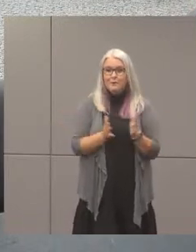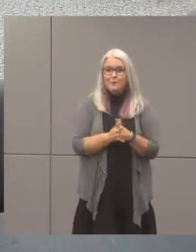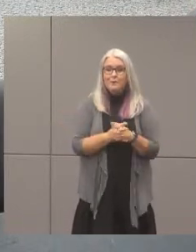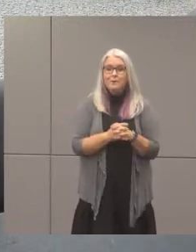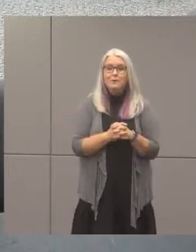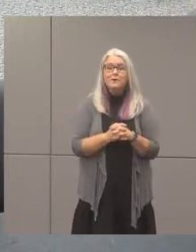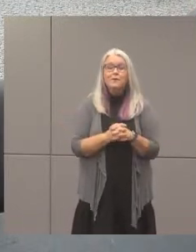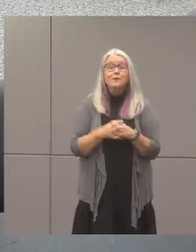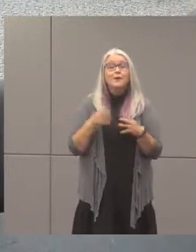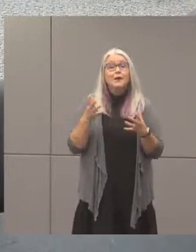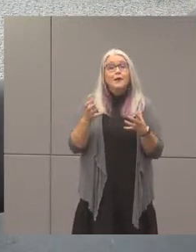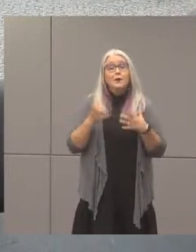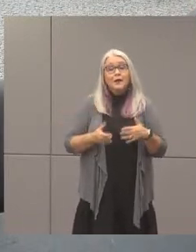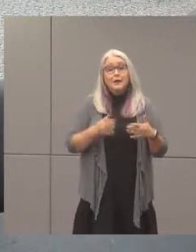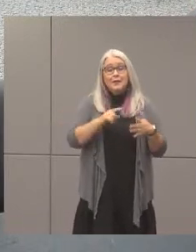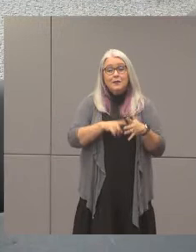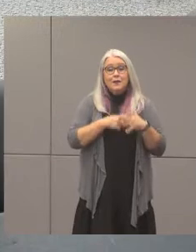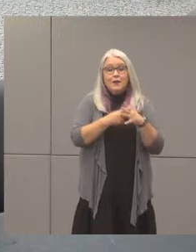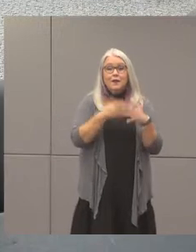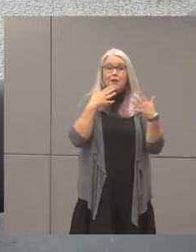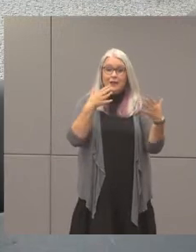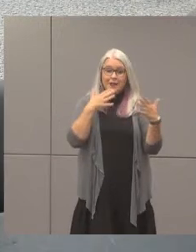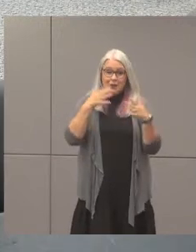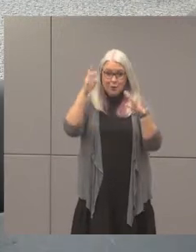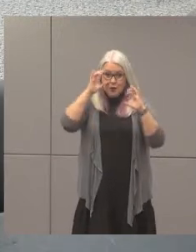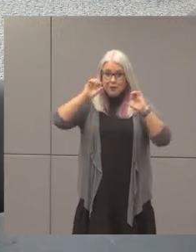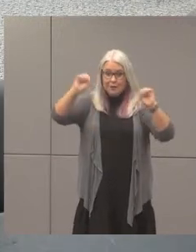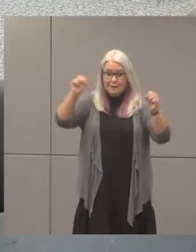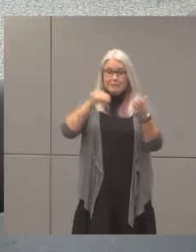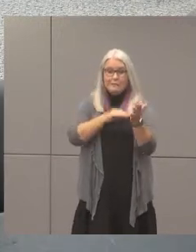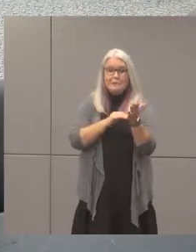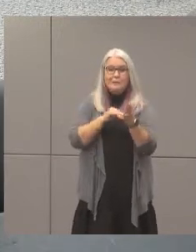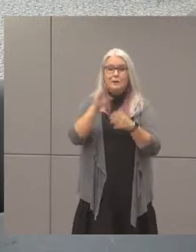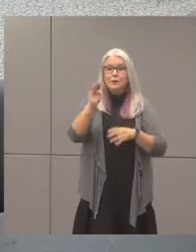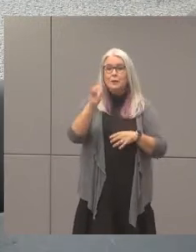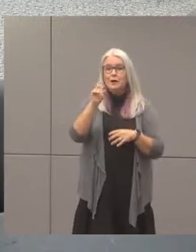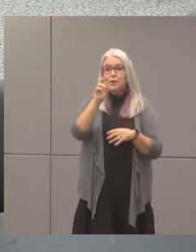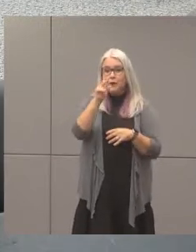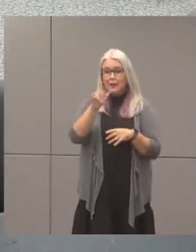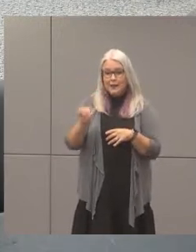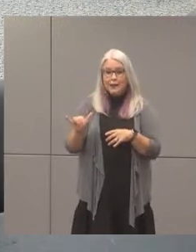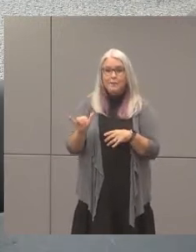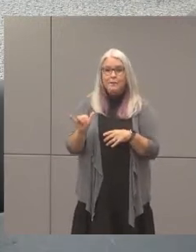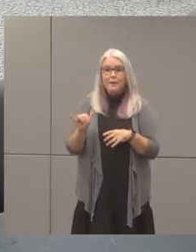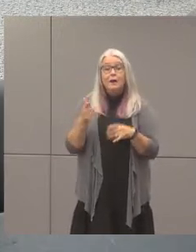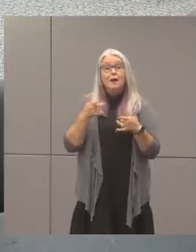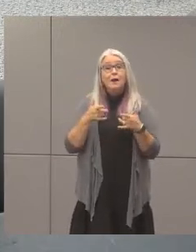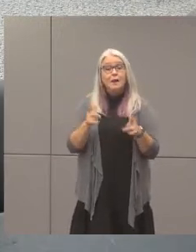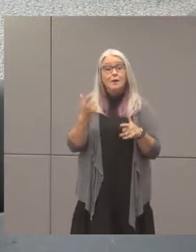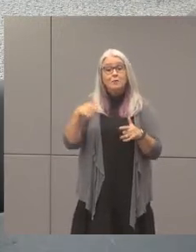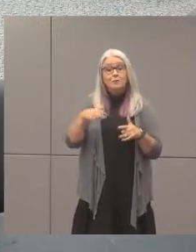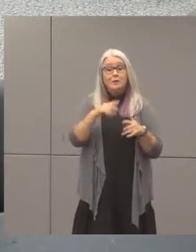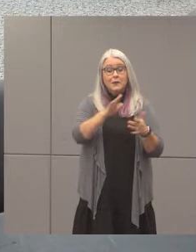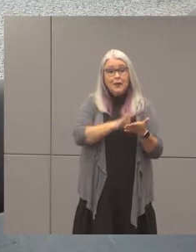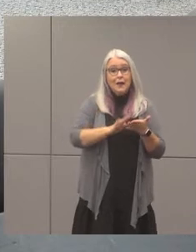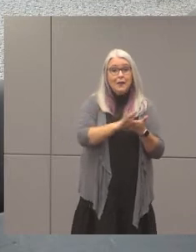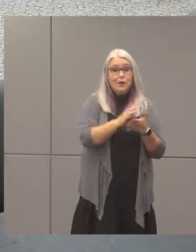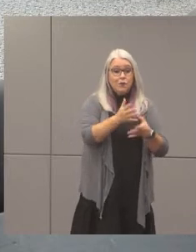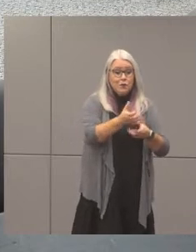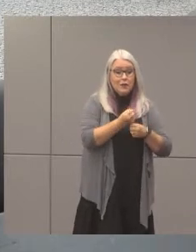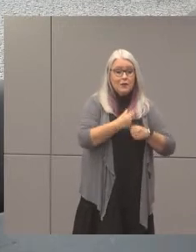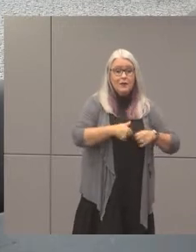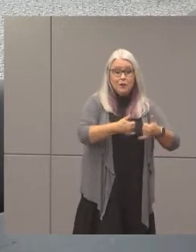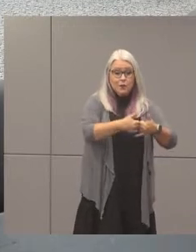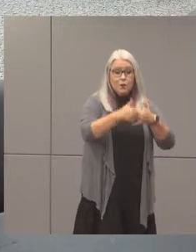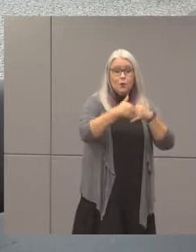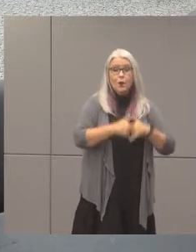I'm going to start off with a thank you to the president, Dr. Beverly, for even allowing the college to gain this award. 6 years